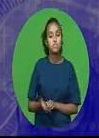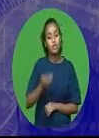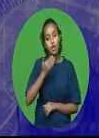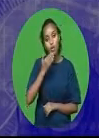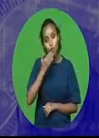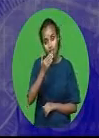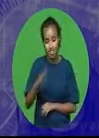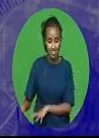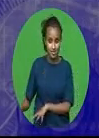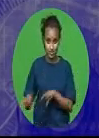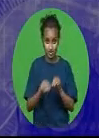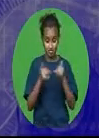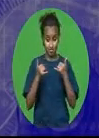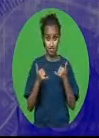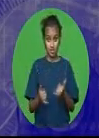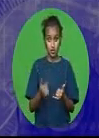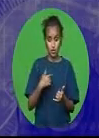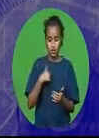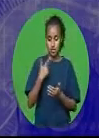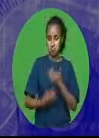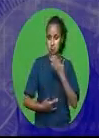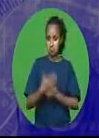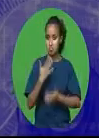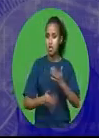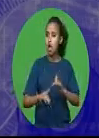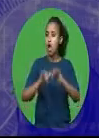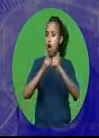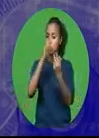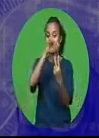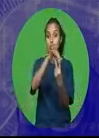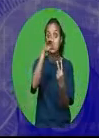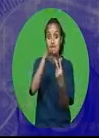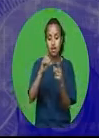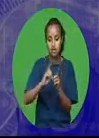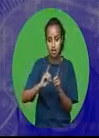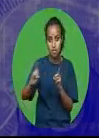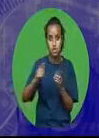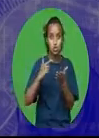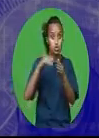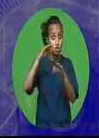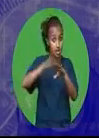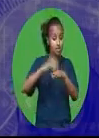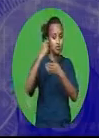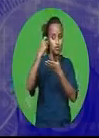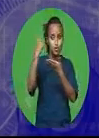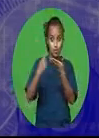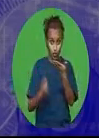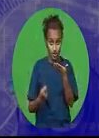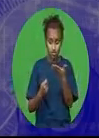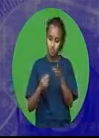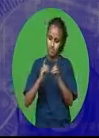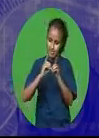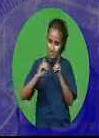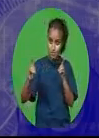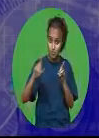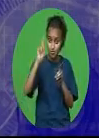Well, students, now we will discuss how to select dimensions in drawing. During dimensioning